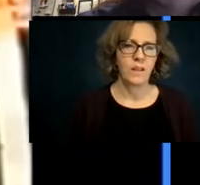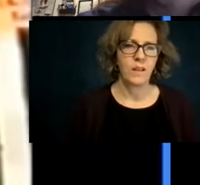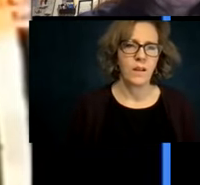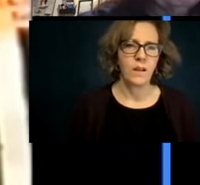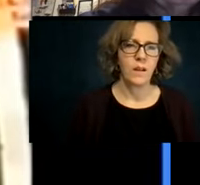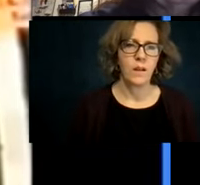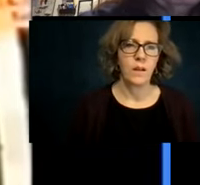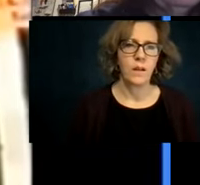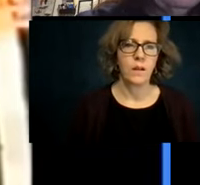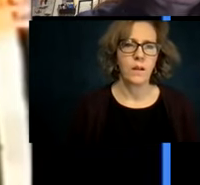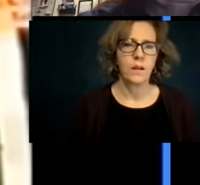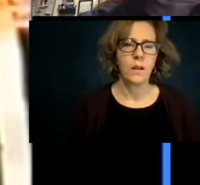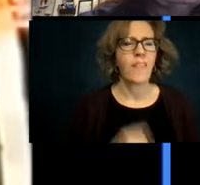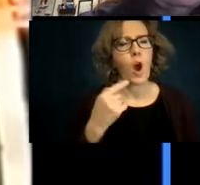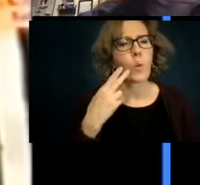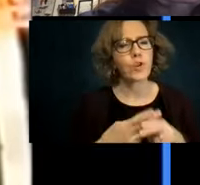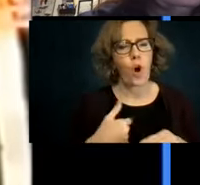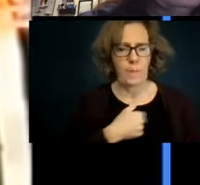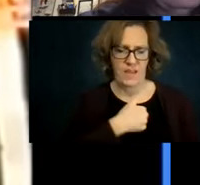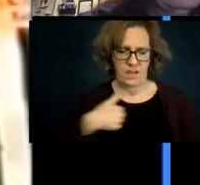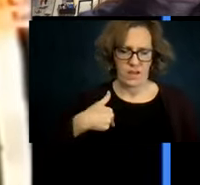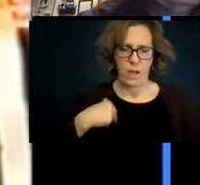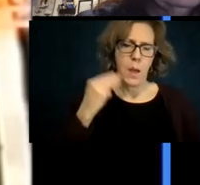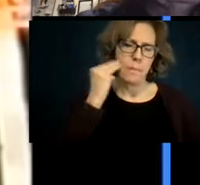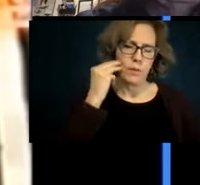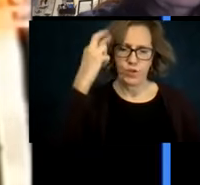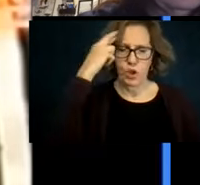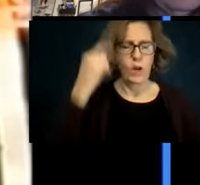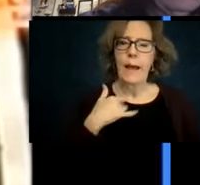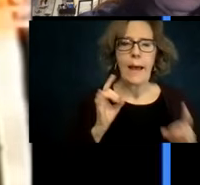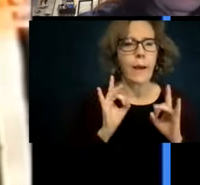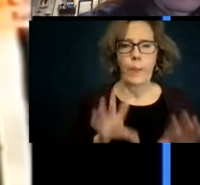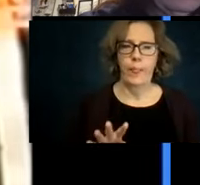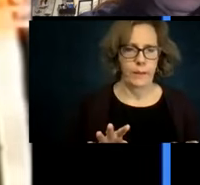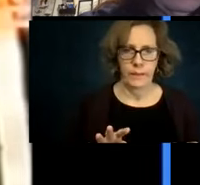they always call me mental retarded. I don't like that.